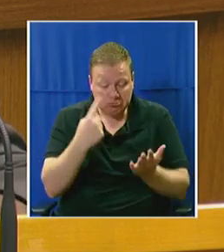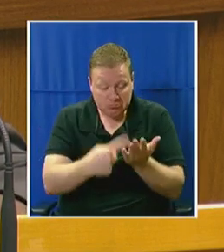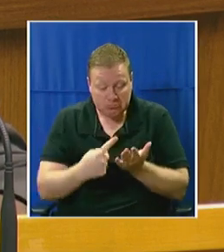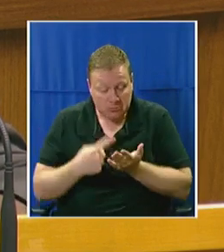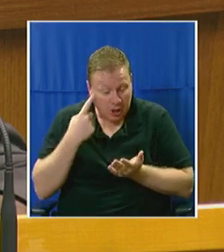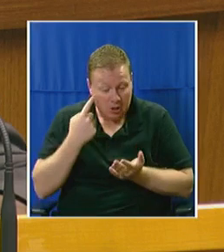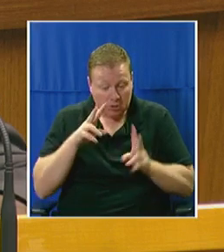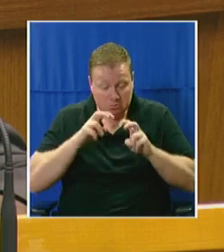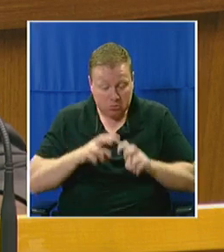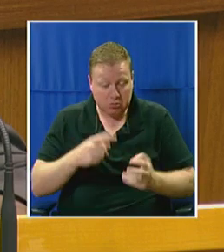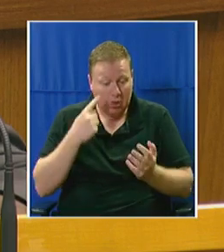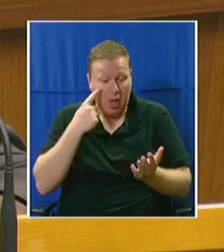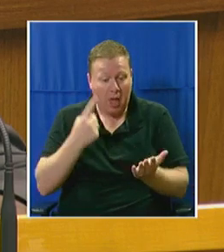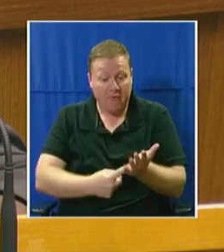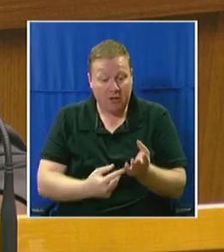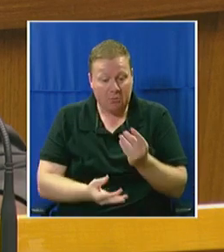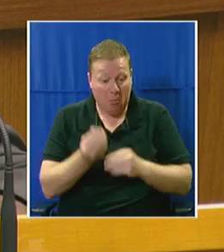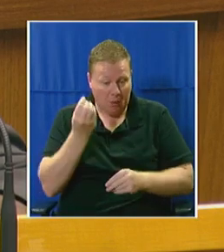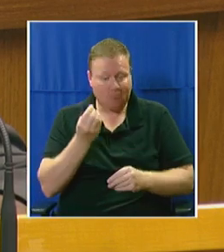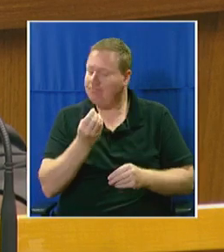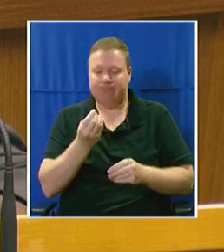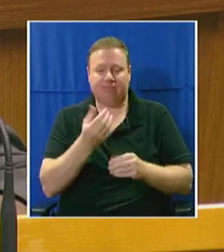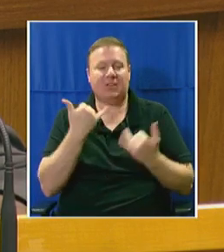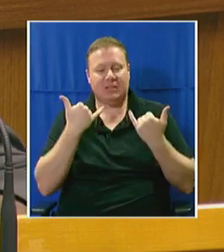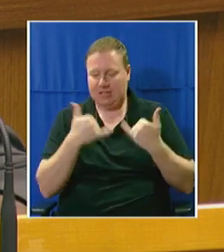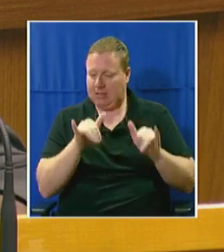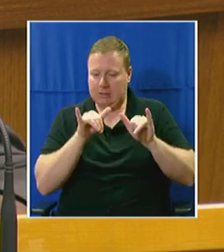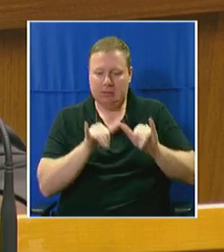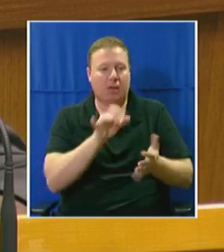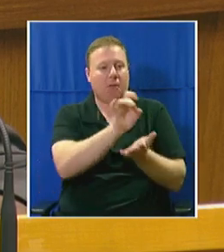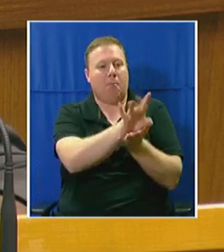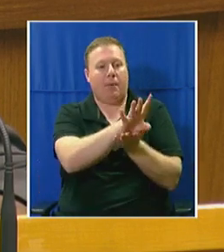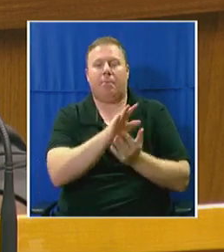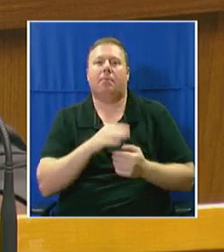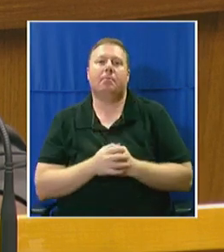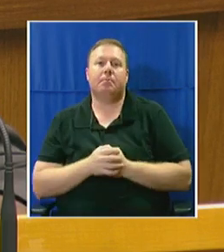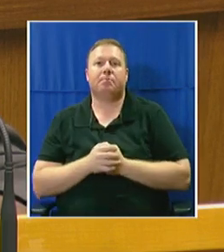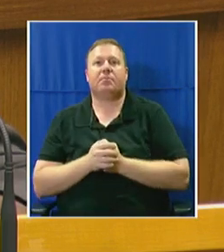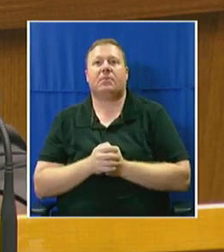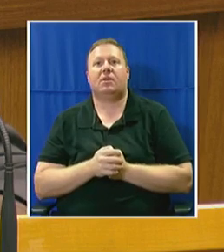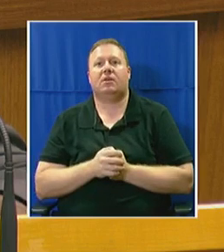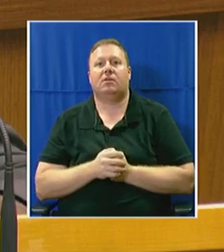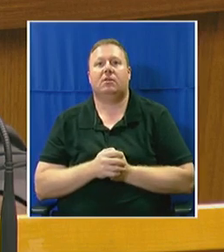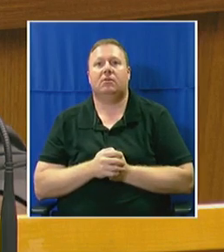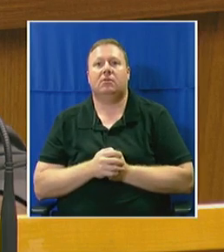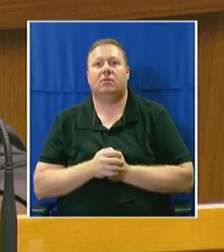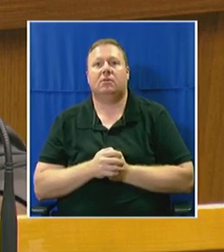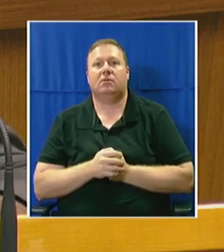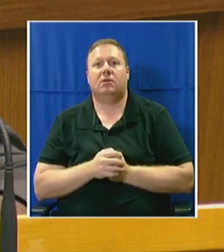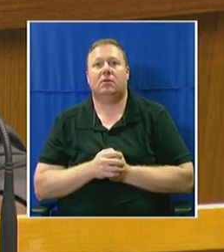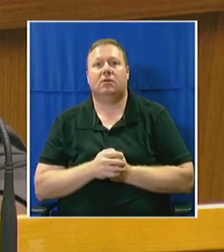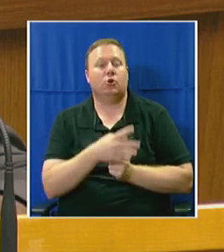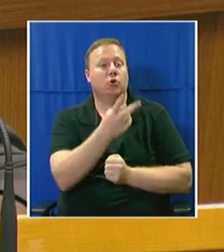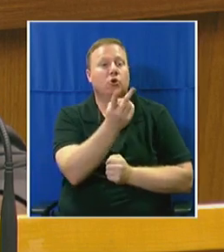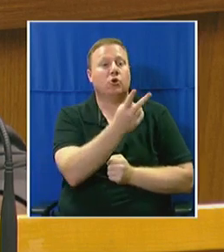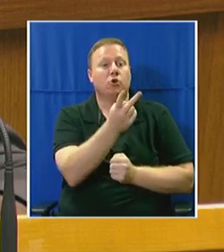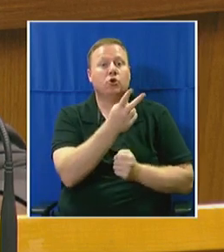who elected to initiate legal action in the Western Cape High Court which application was